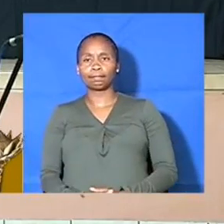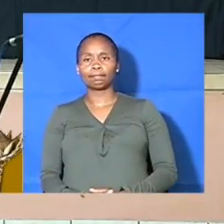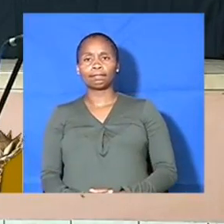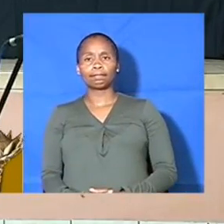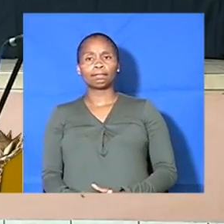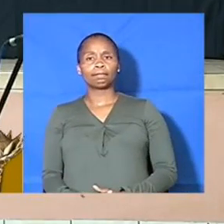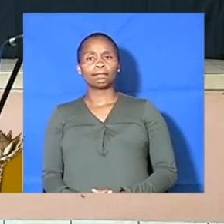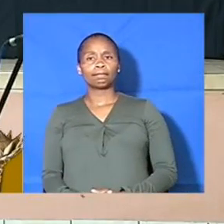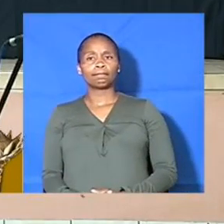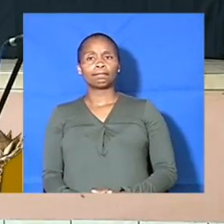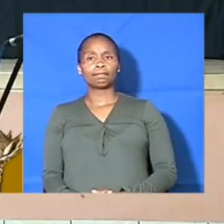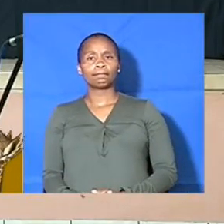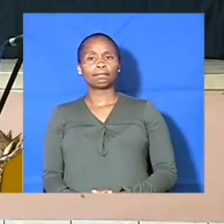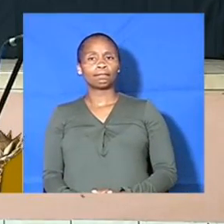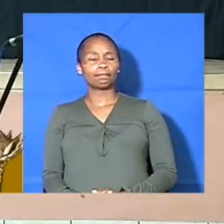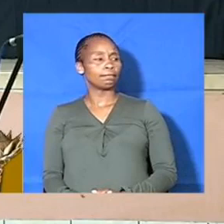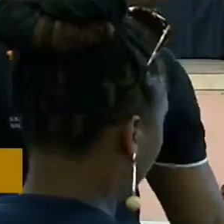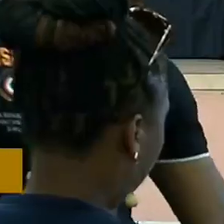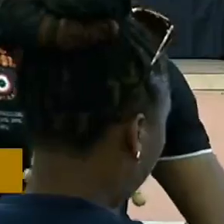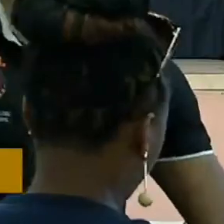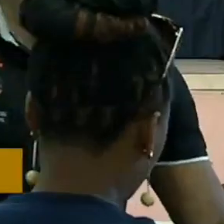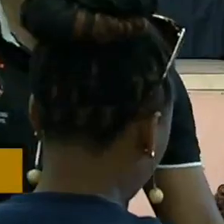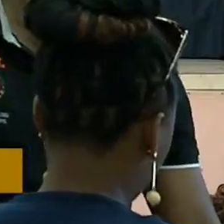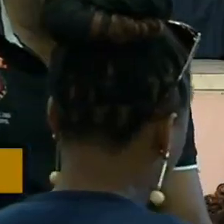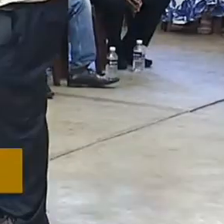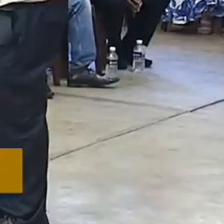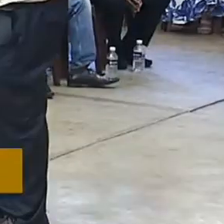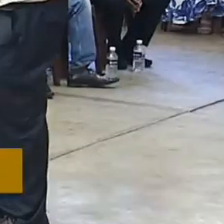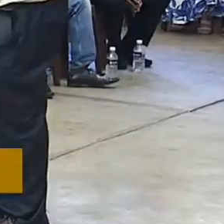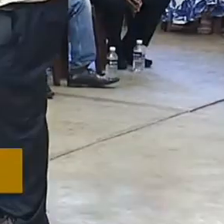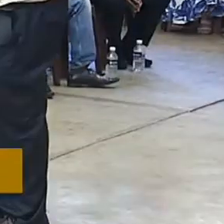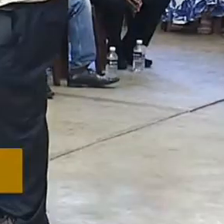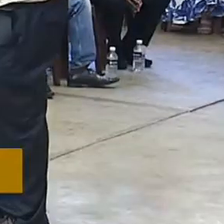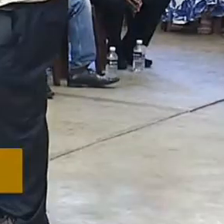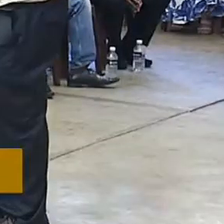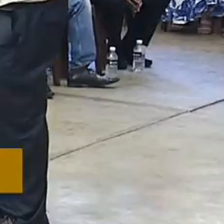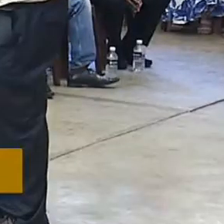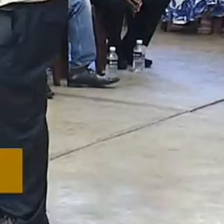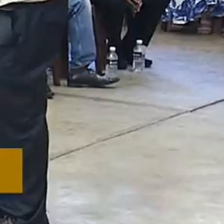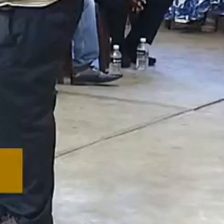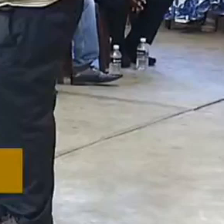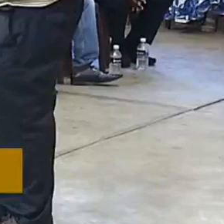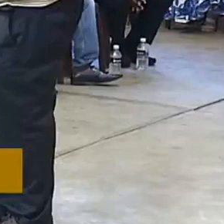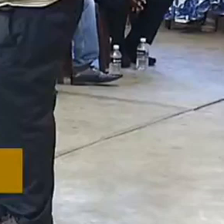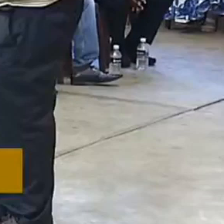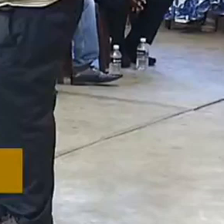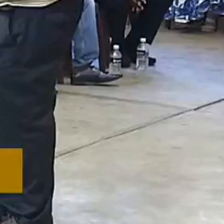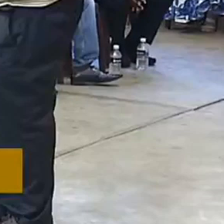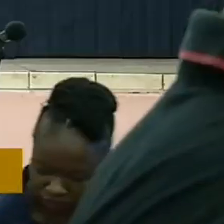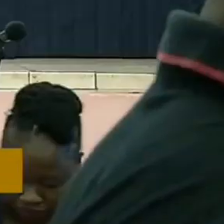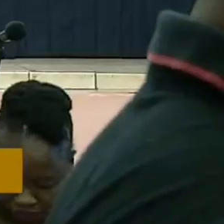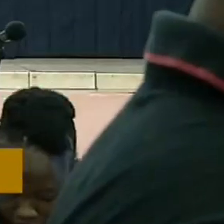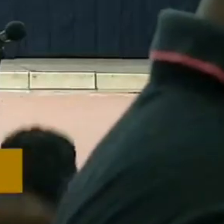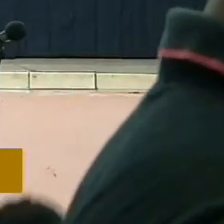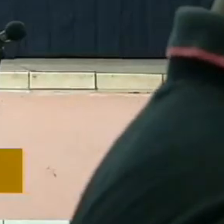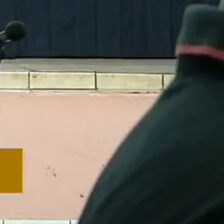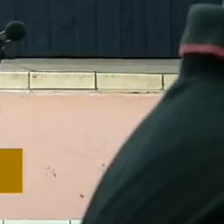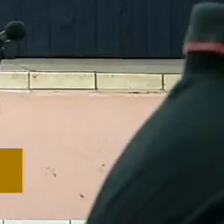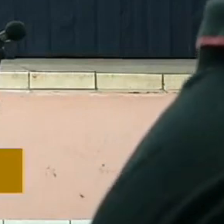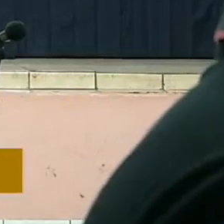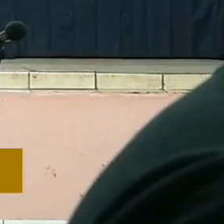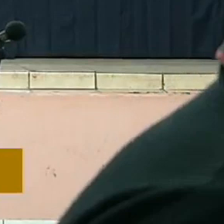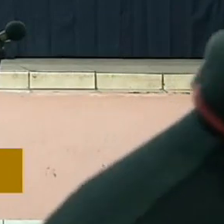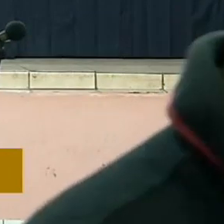higher hospitals. Arisani tuko rutume fas, rutume matoso, rutume kliniking. Kliniki gaye wana ilo goro yapa, lopana bari iyanga